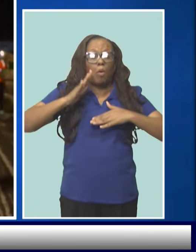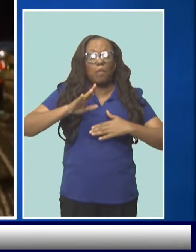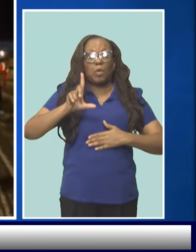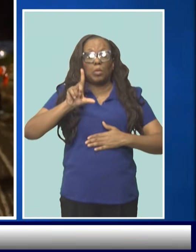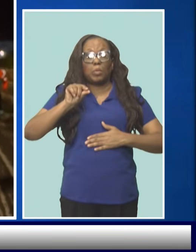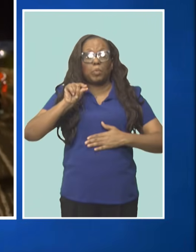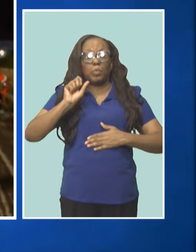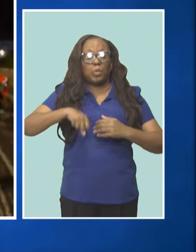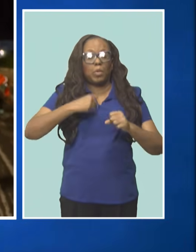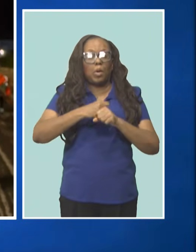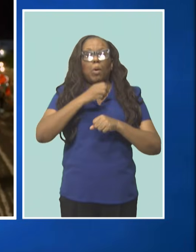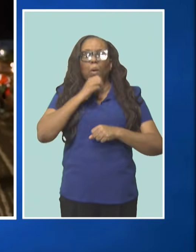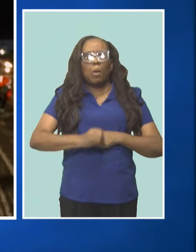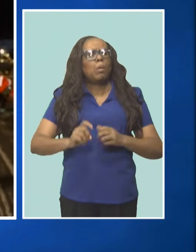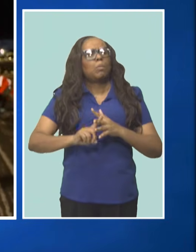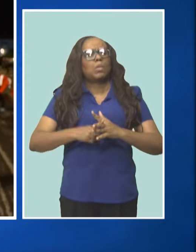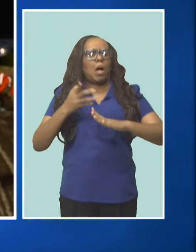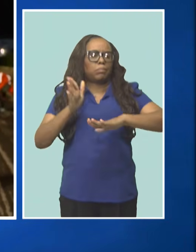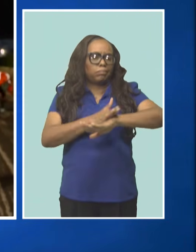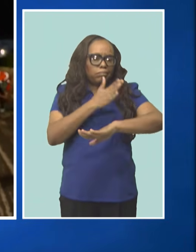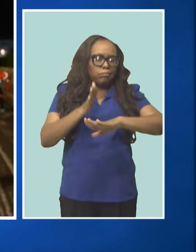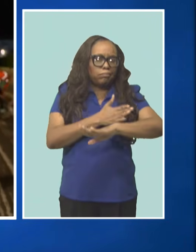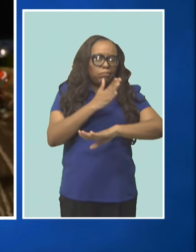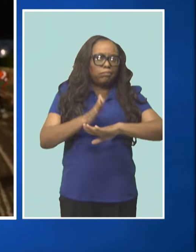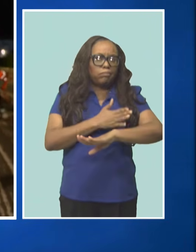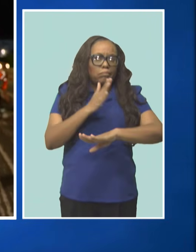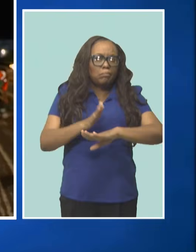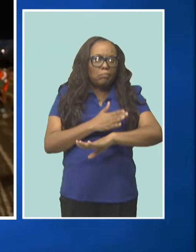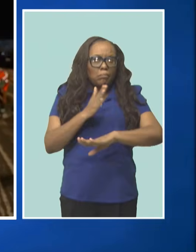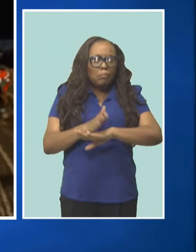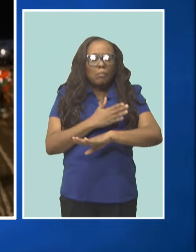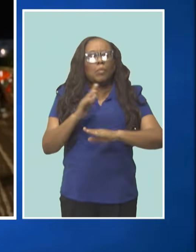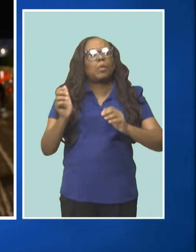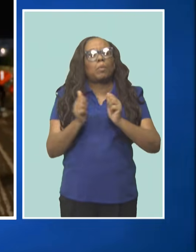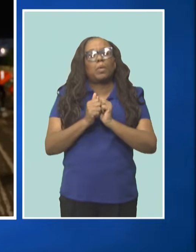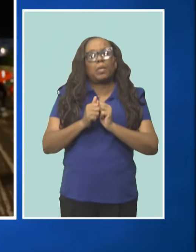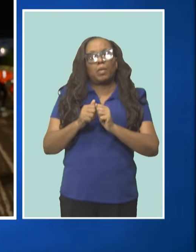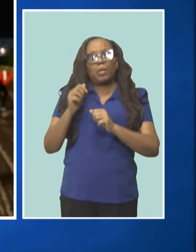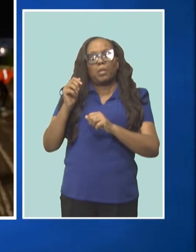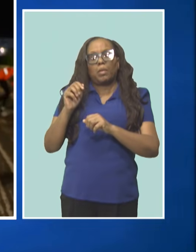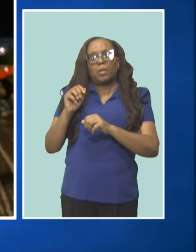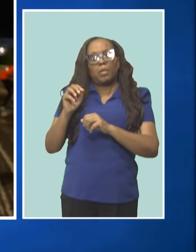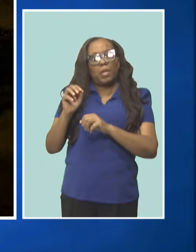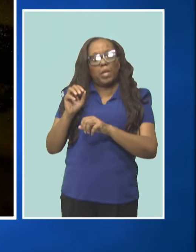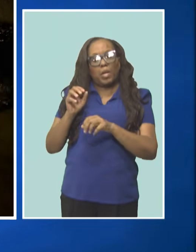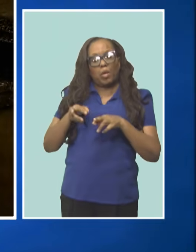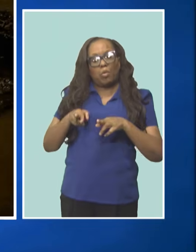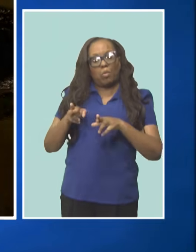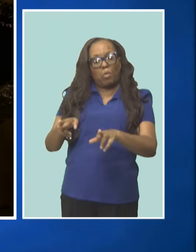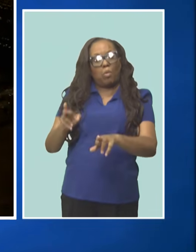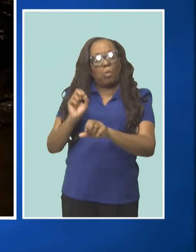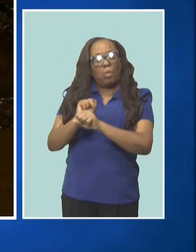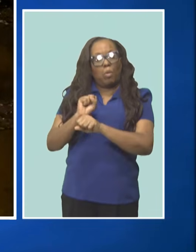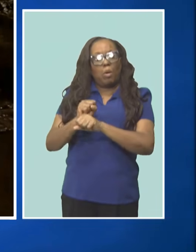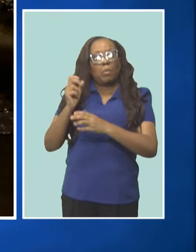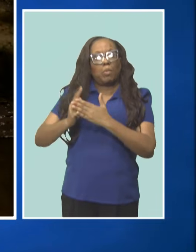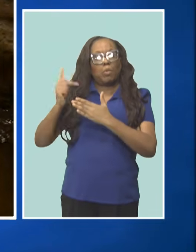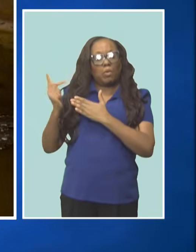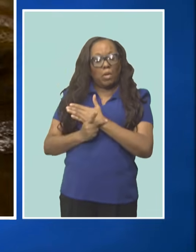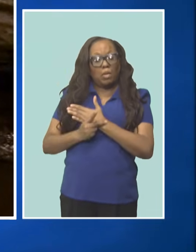upgrades to these roads in terms of maintenance under the IDB Global Roads program a few years ago. And this project is